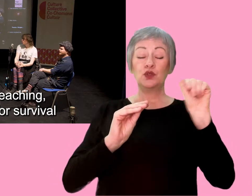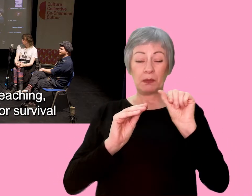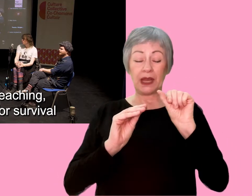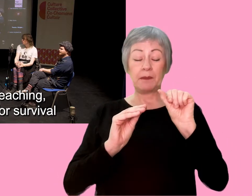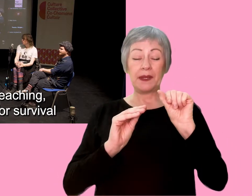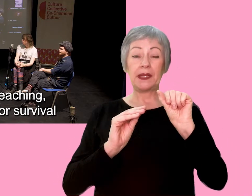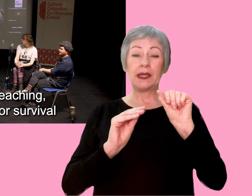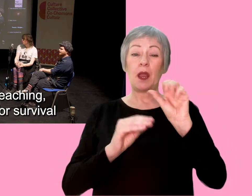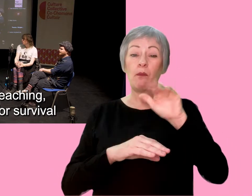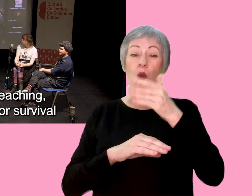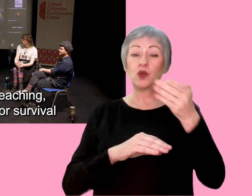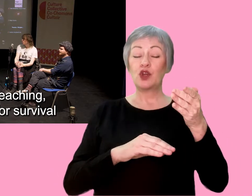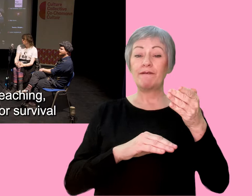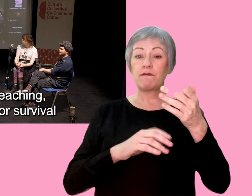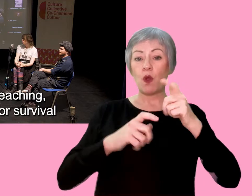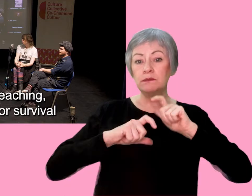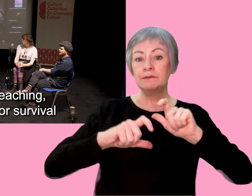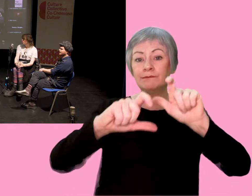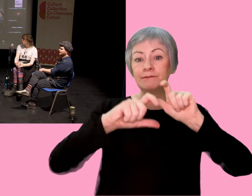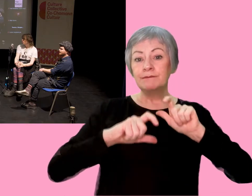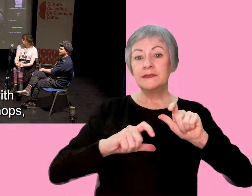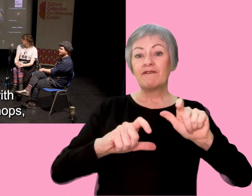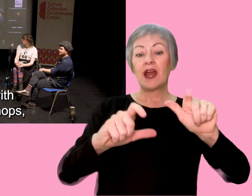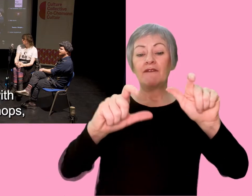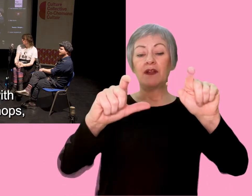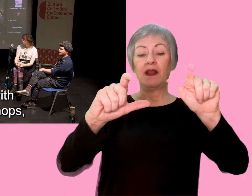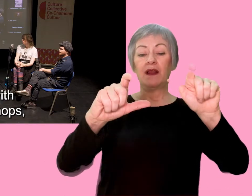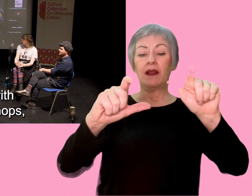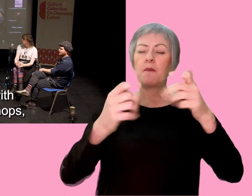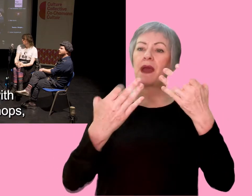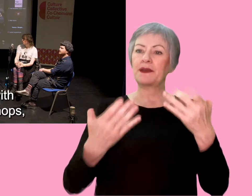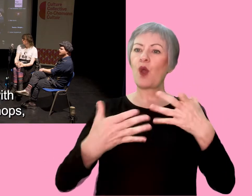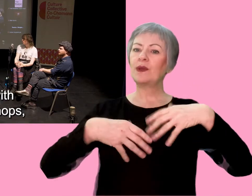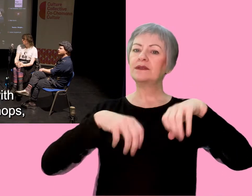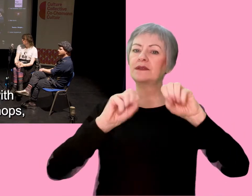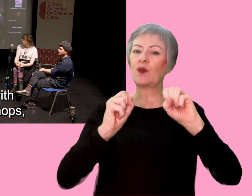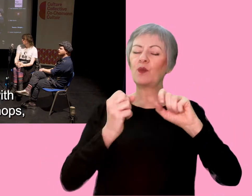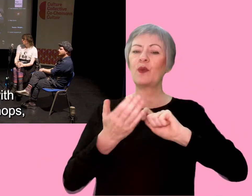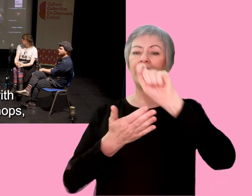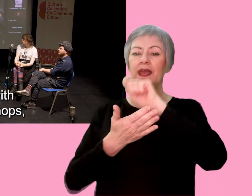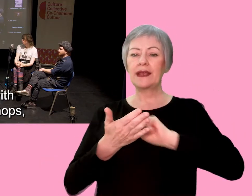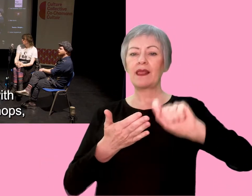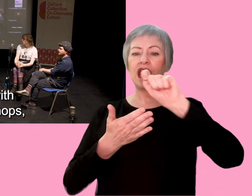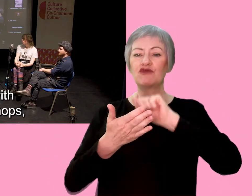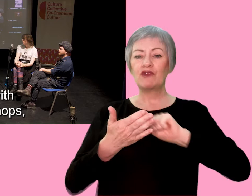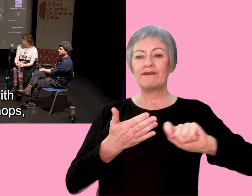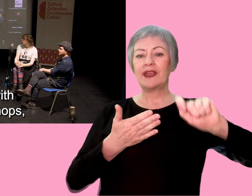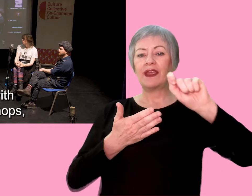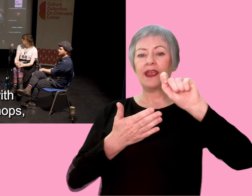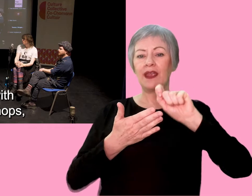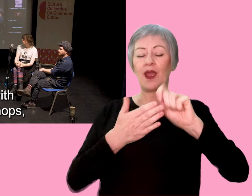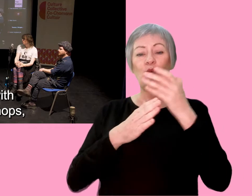supposed to be poetry for survival, but now I start with the